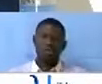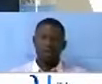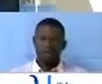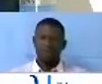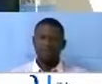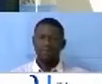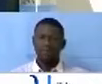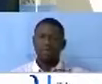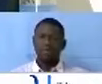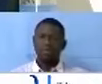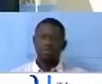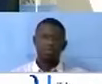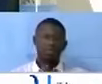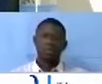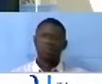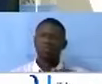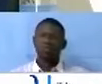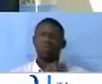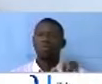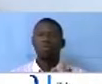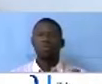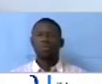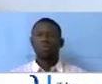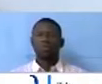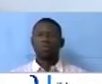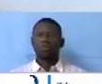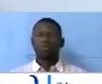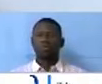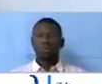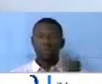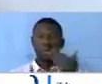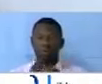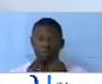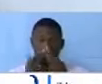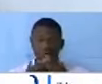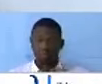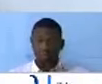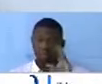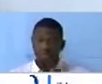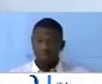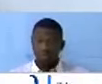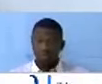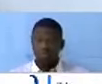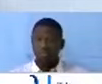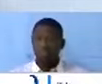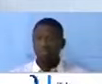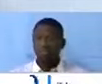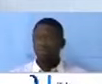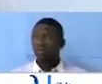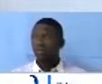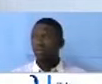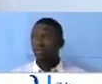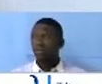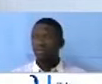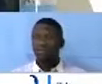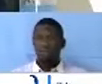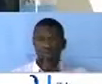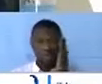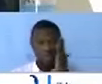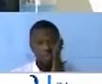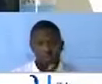never said I did. I've never said I did. Are you serious?